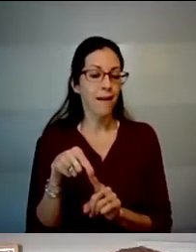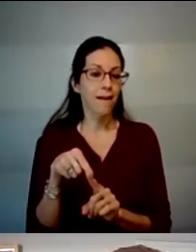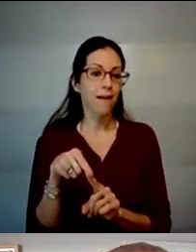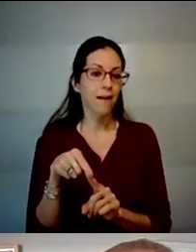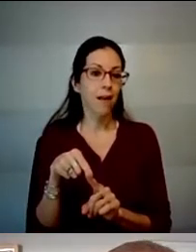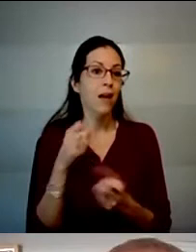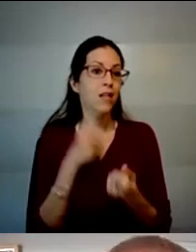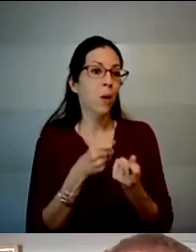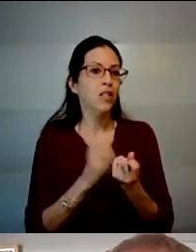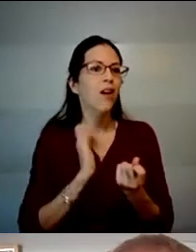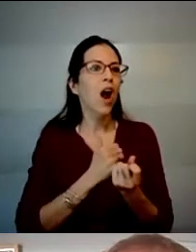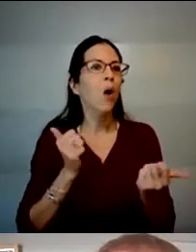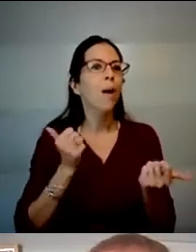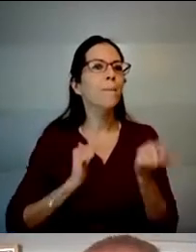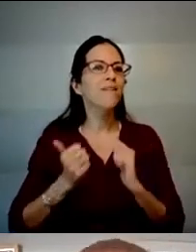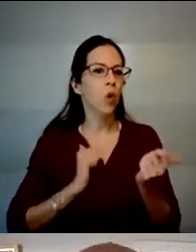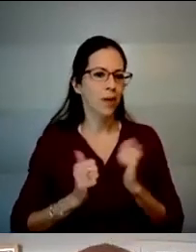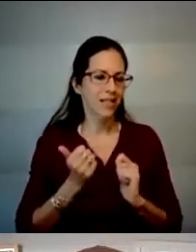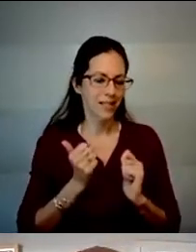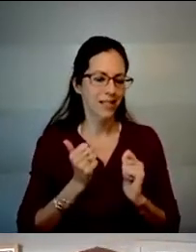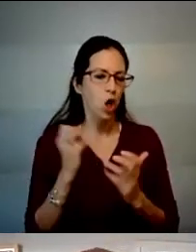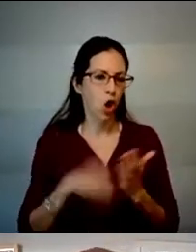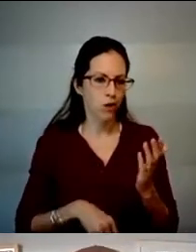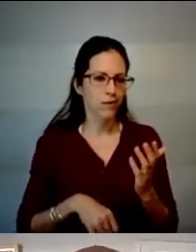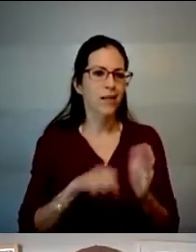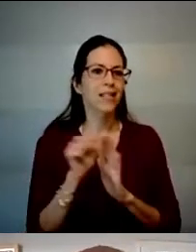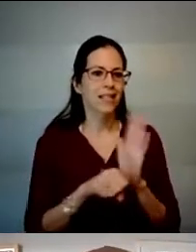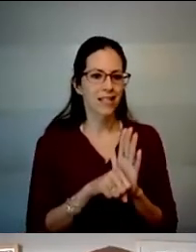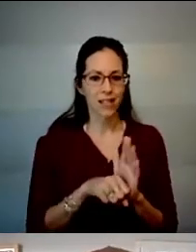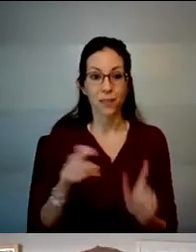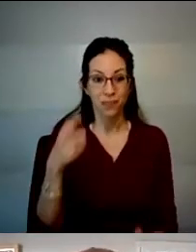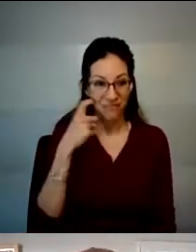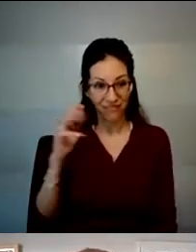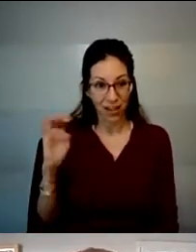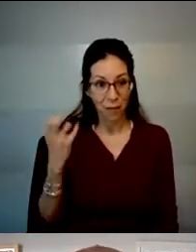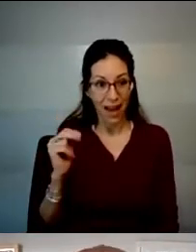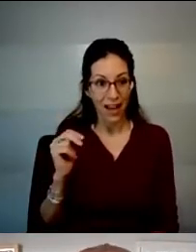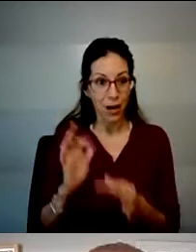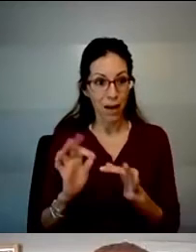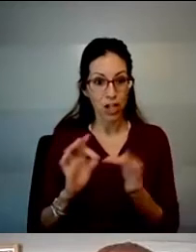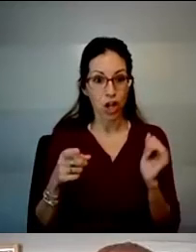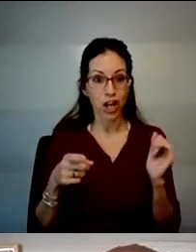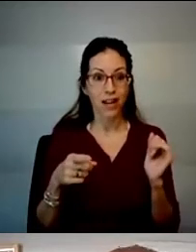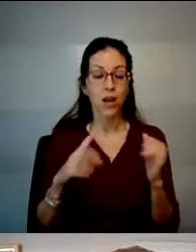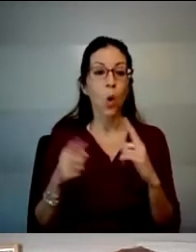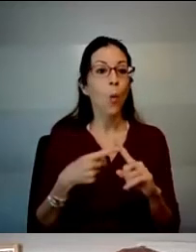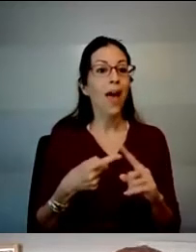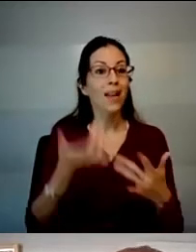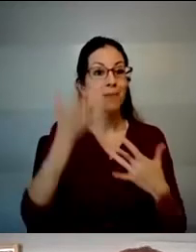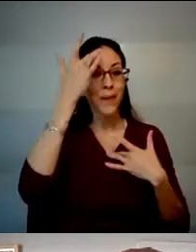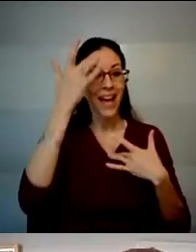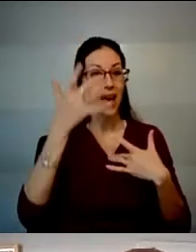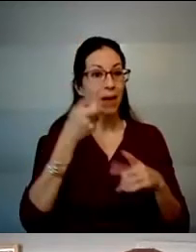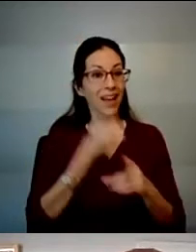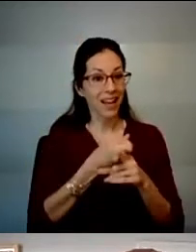our performing arts season. Well, as Megan just mentioned, that kind of, you know, when the pandemic hit,